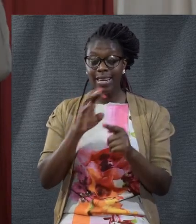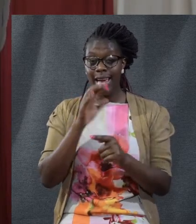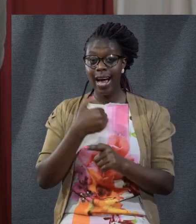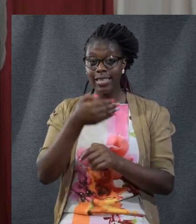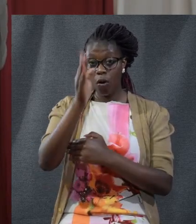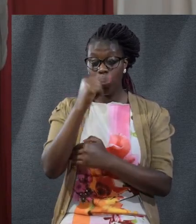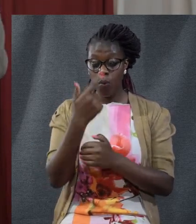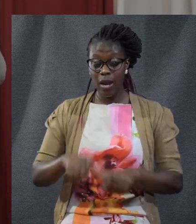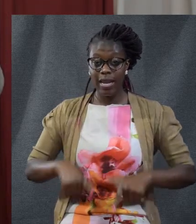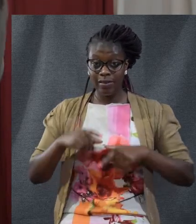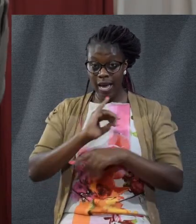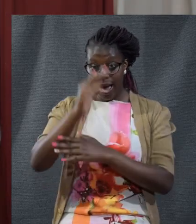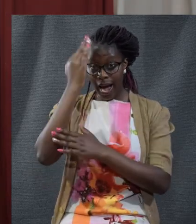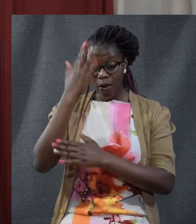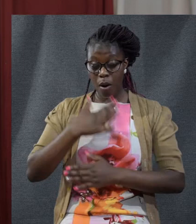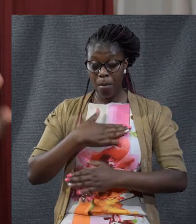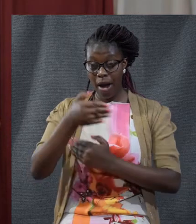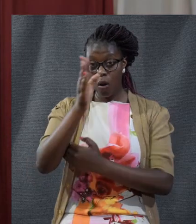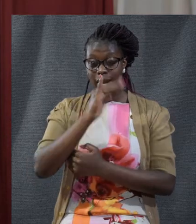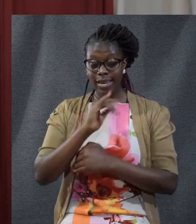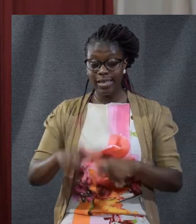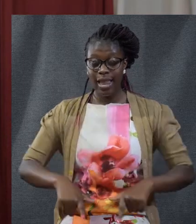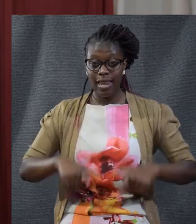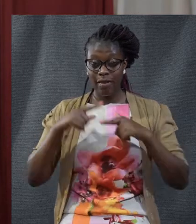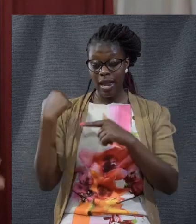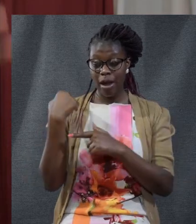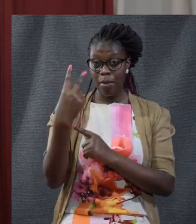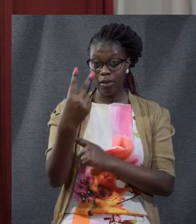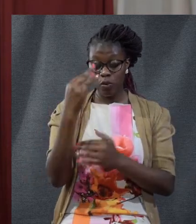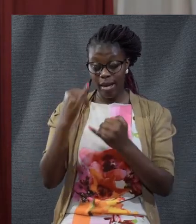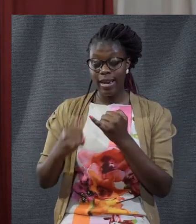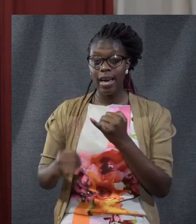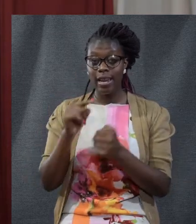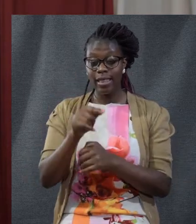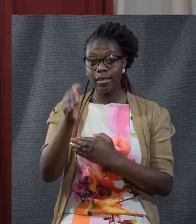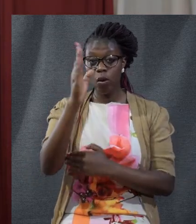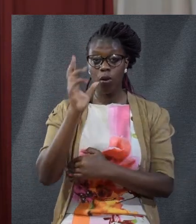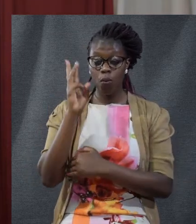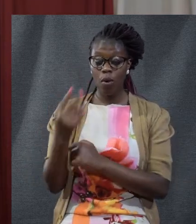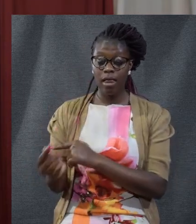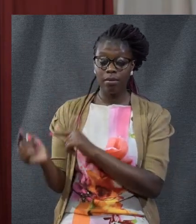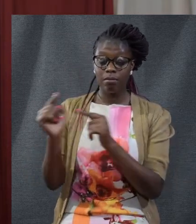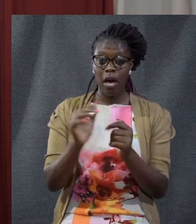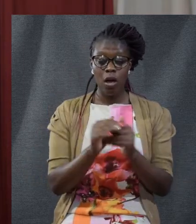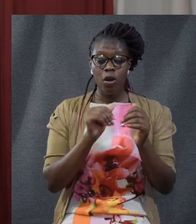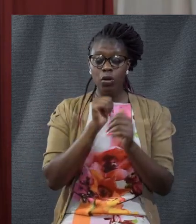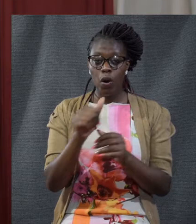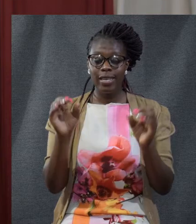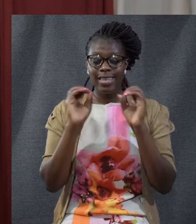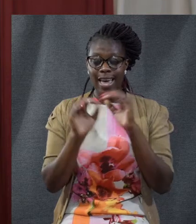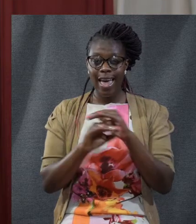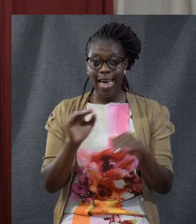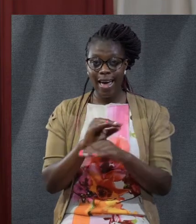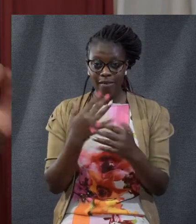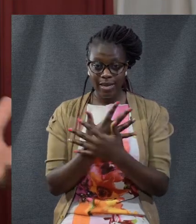who lives. I know my Redeemer lives. Number two, he says, in the end, this God will stand. That not